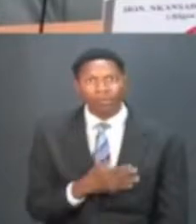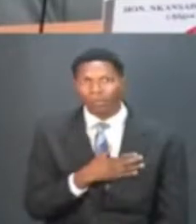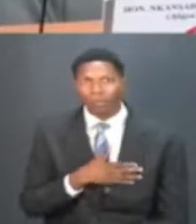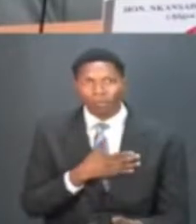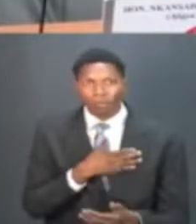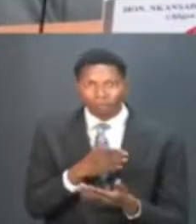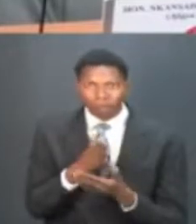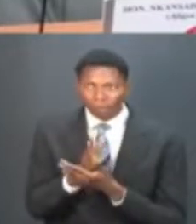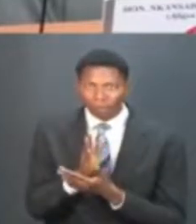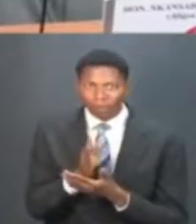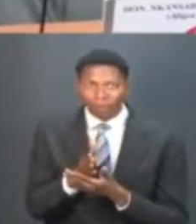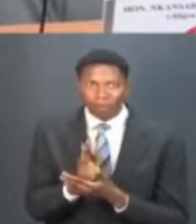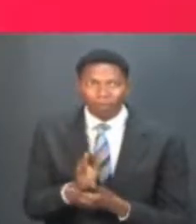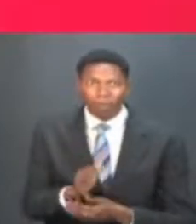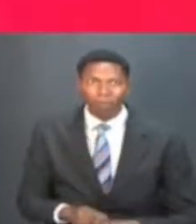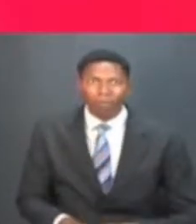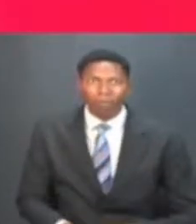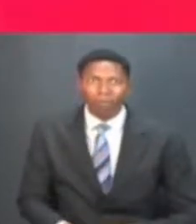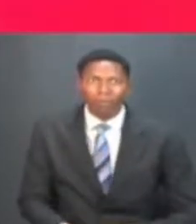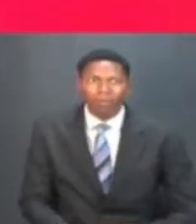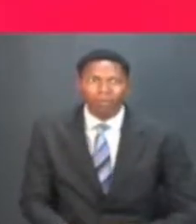grateful.